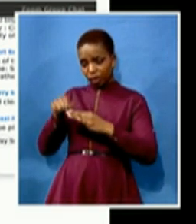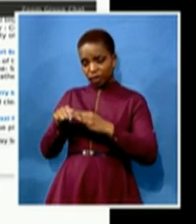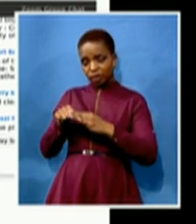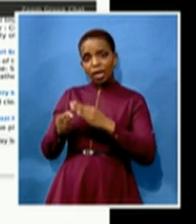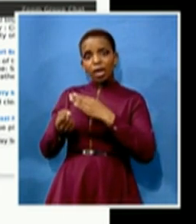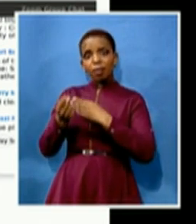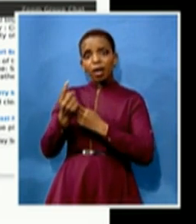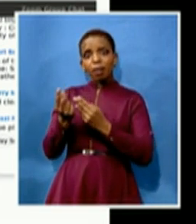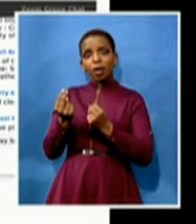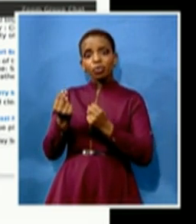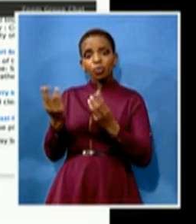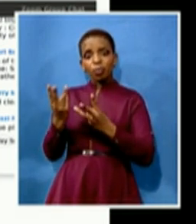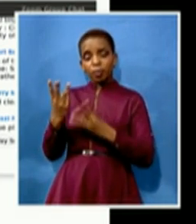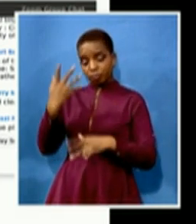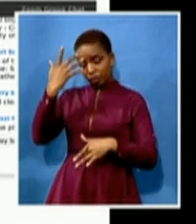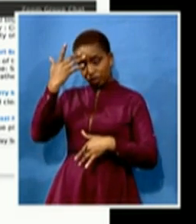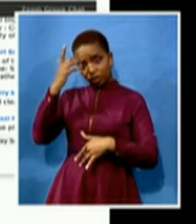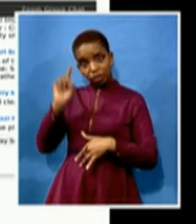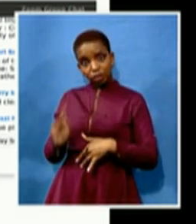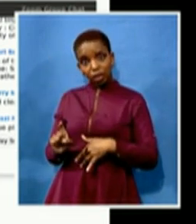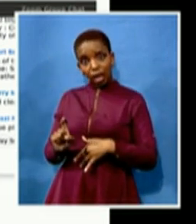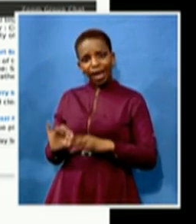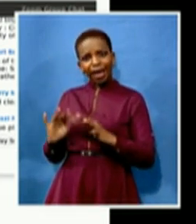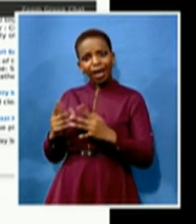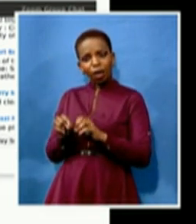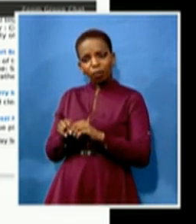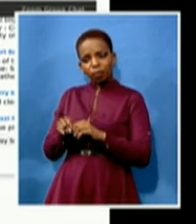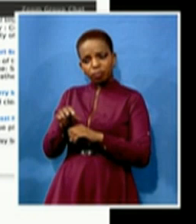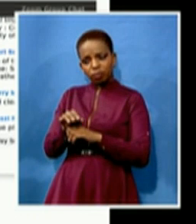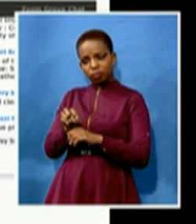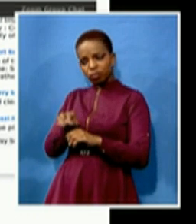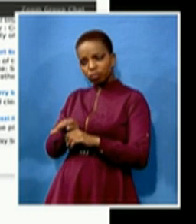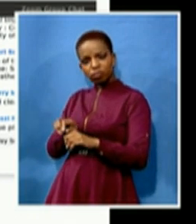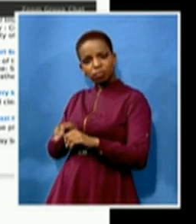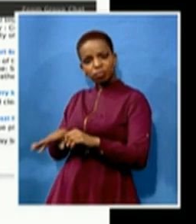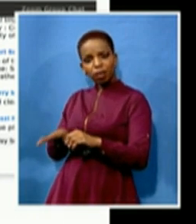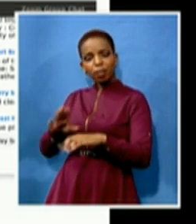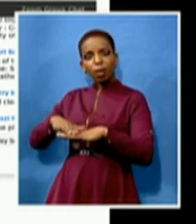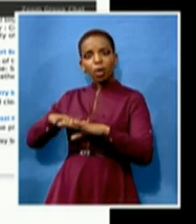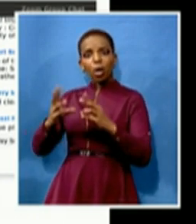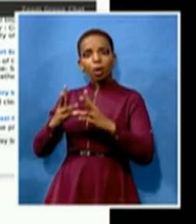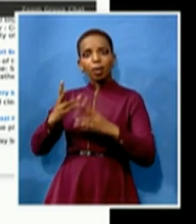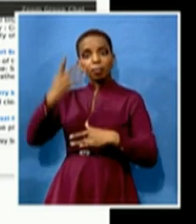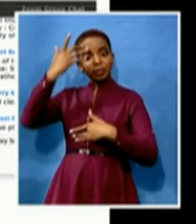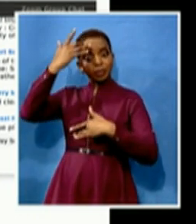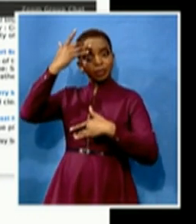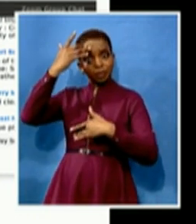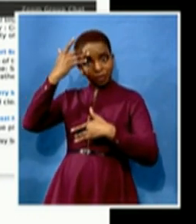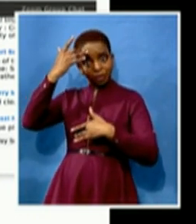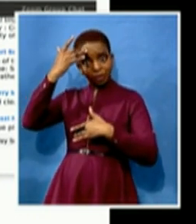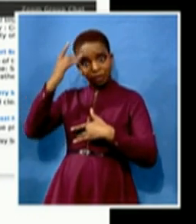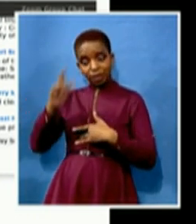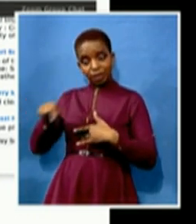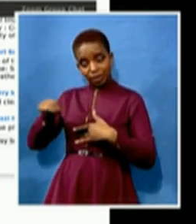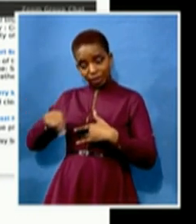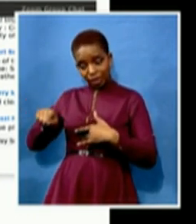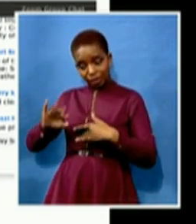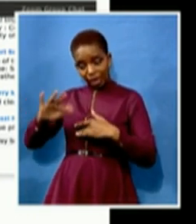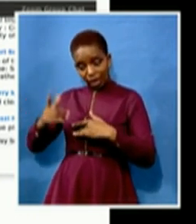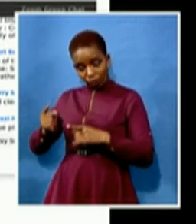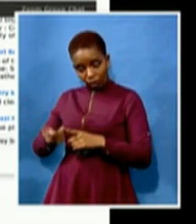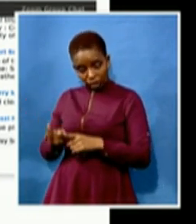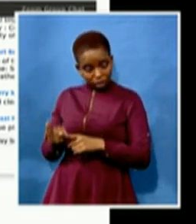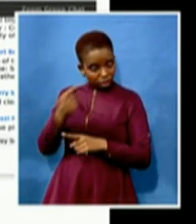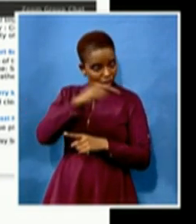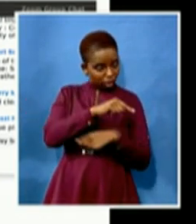and how should those cases potentially leak out to other wards? One way of doing that is to just say if by